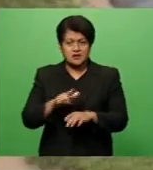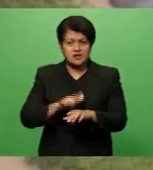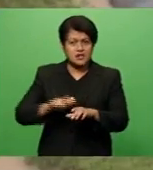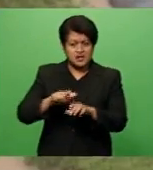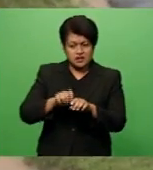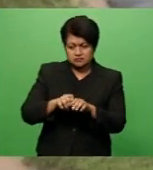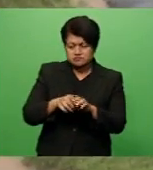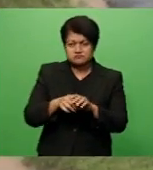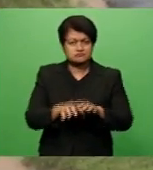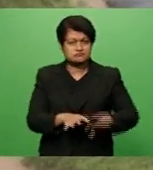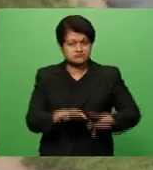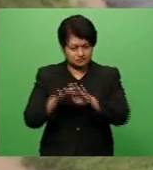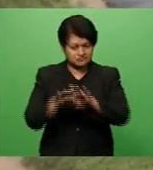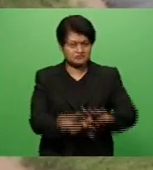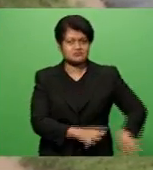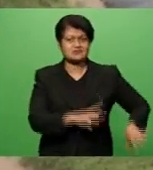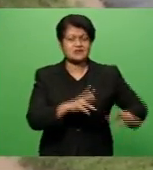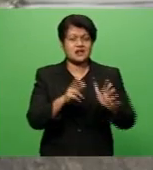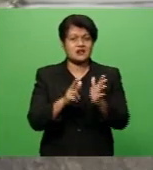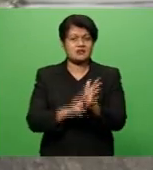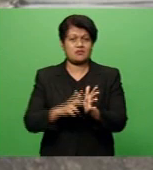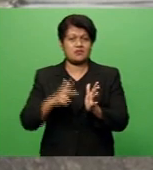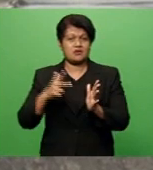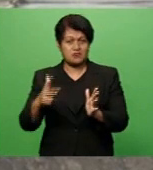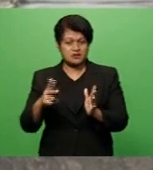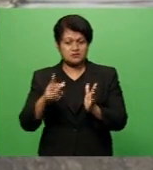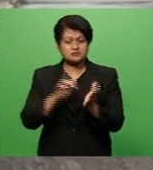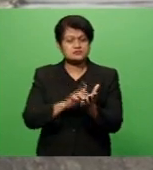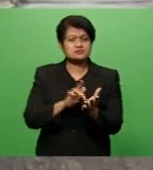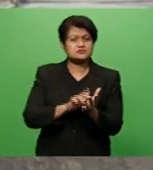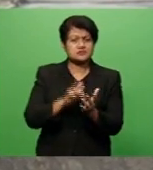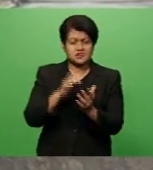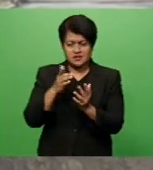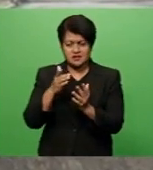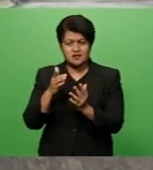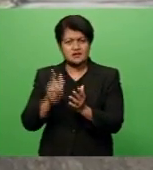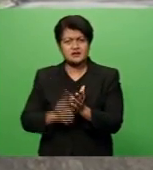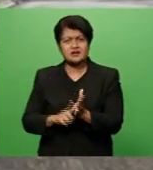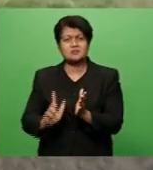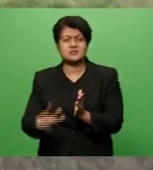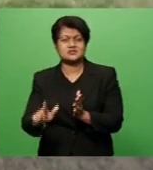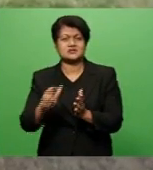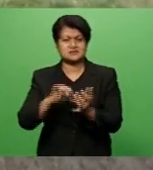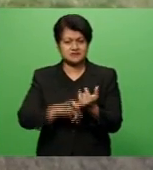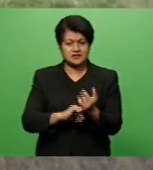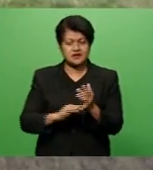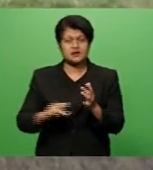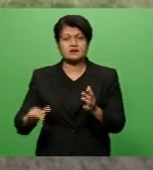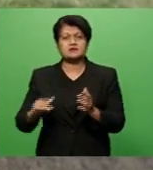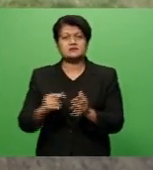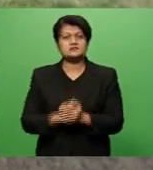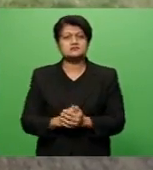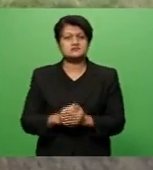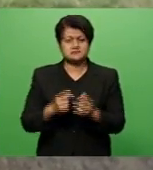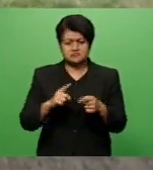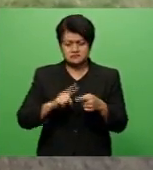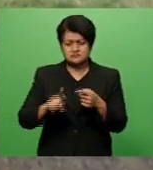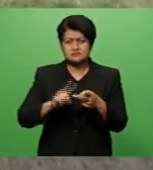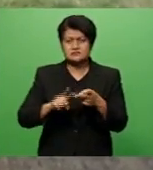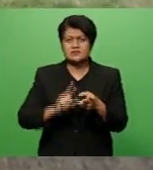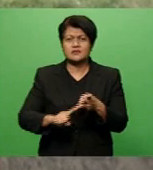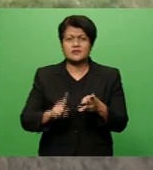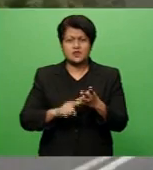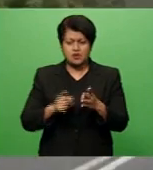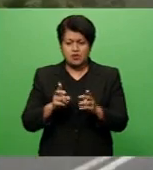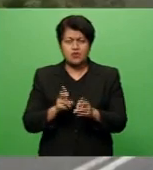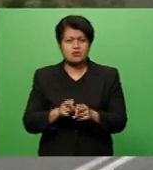Hill passing lane on Nambawalu Road between Lambasa and Senganga, Loma slip on Transinsular Road, Mako slip on Nambawalu